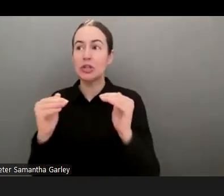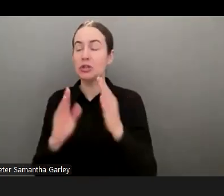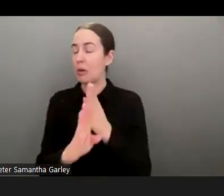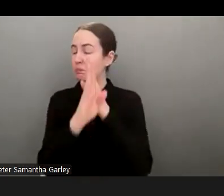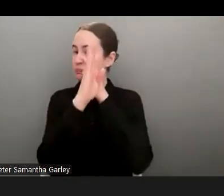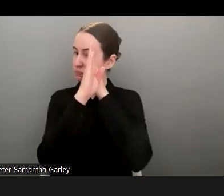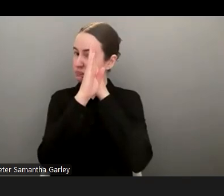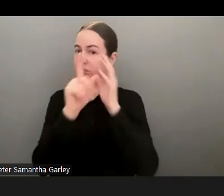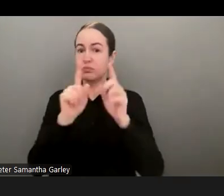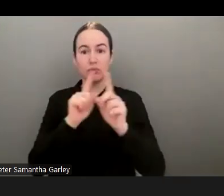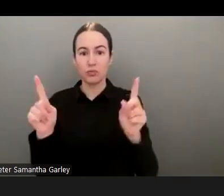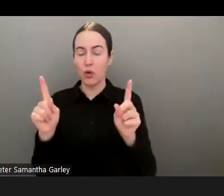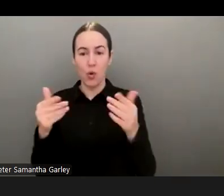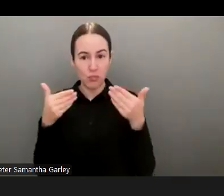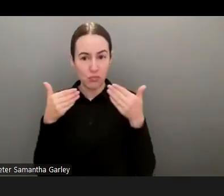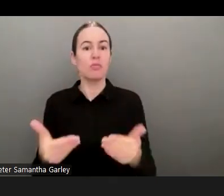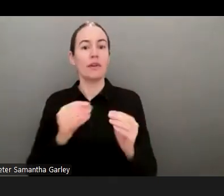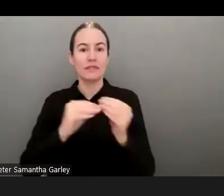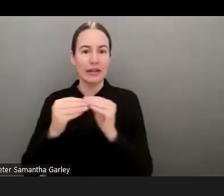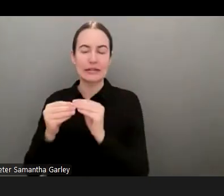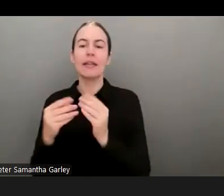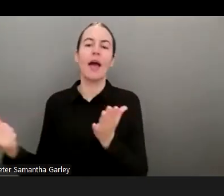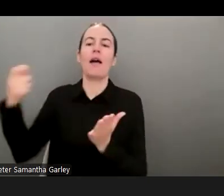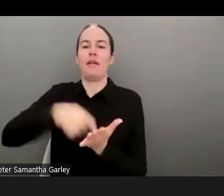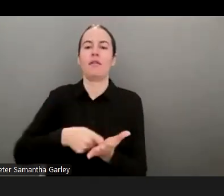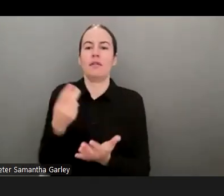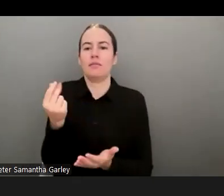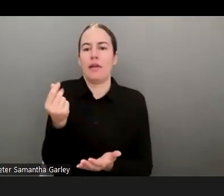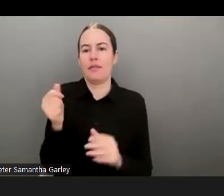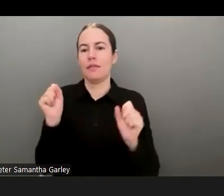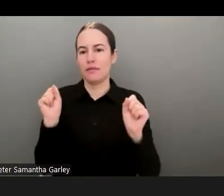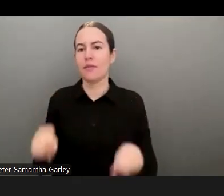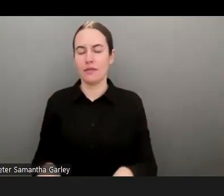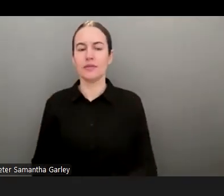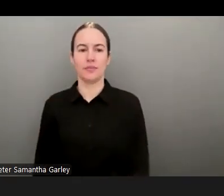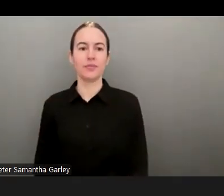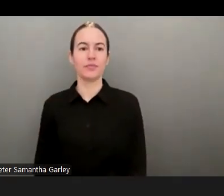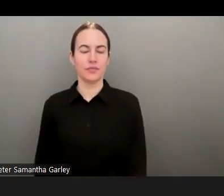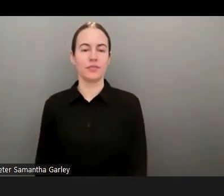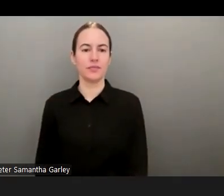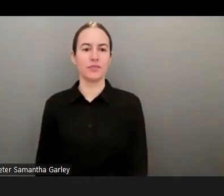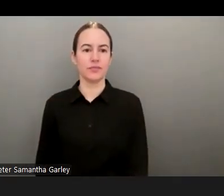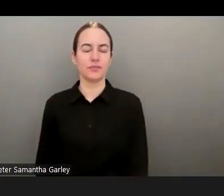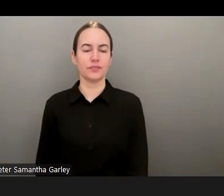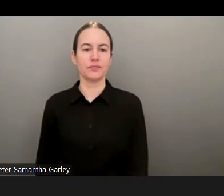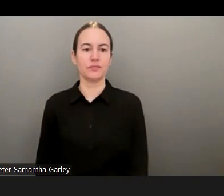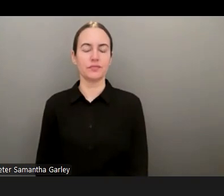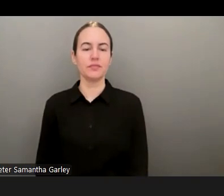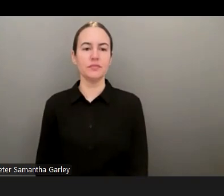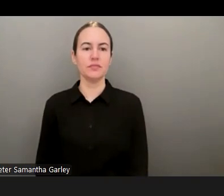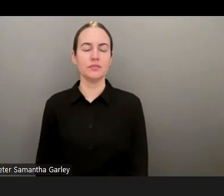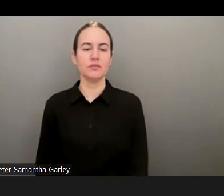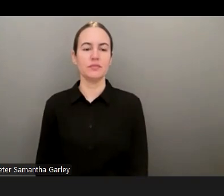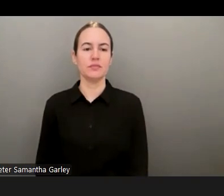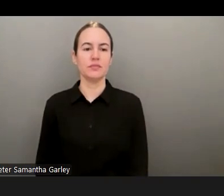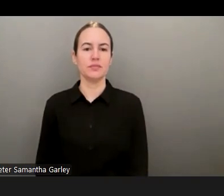conditional fine. And but conditional fines are not, of course, they are not fines or penalties